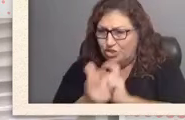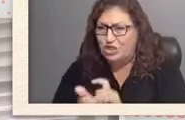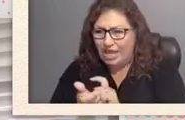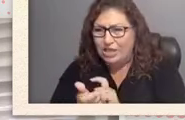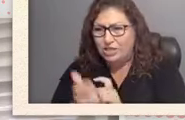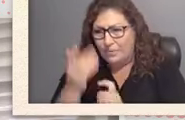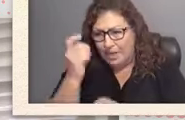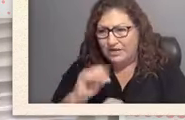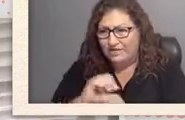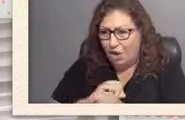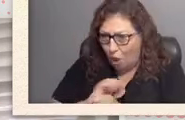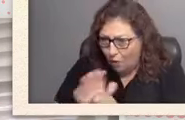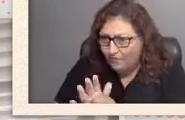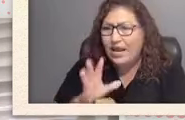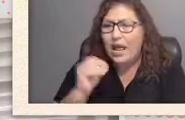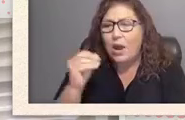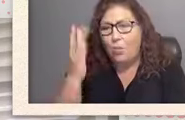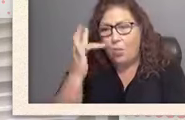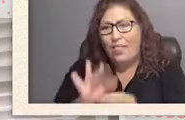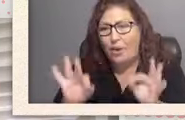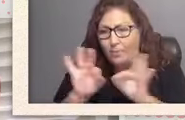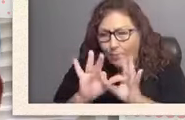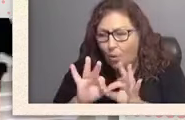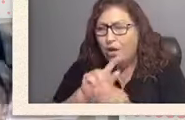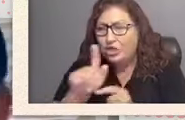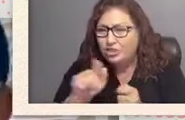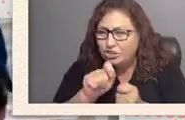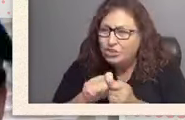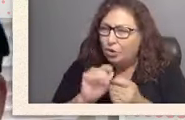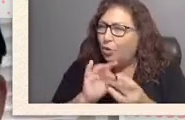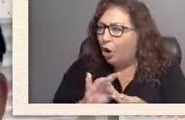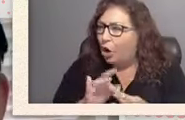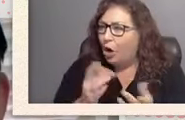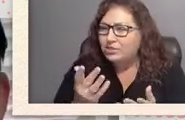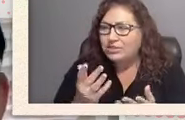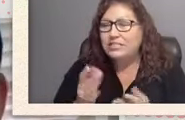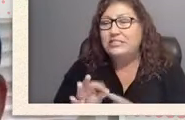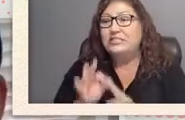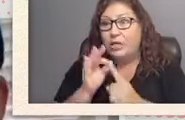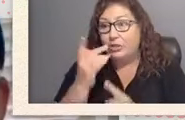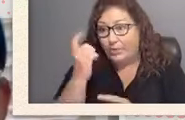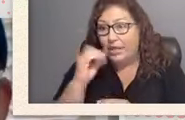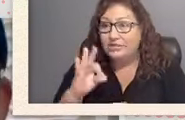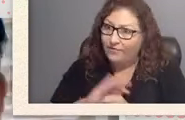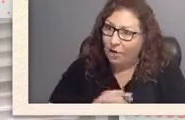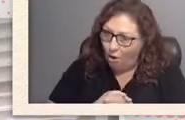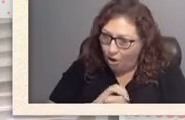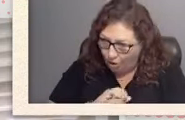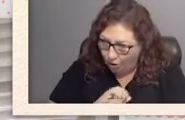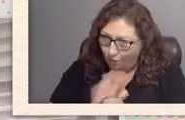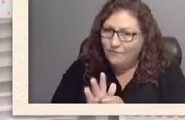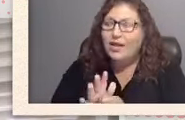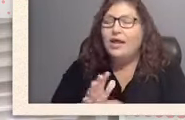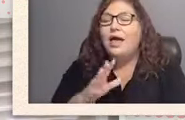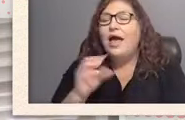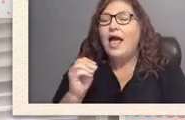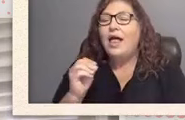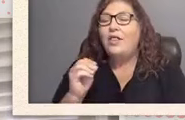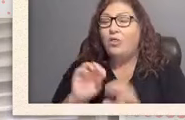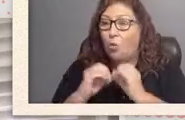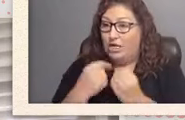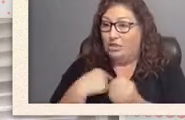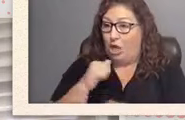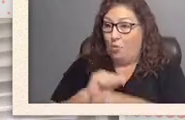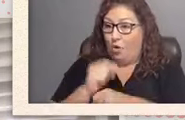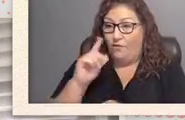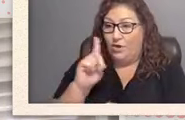COVID and why they're important in certain regards, especially due to COVID? The organization I work for,